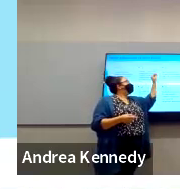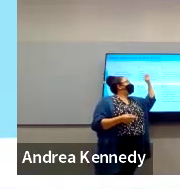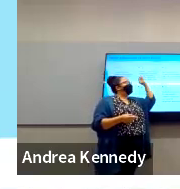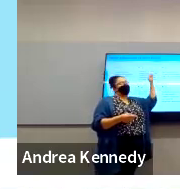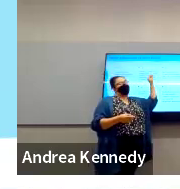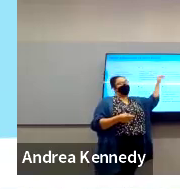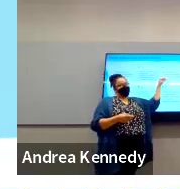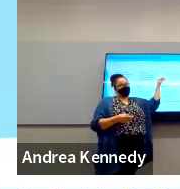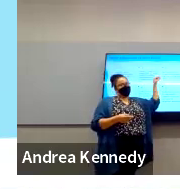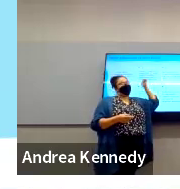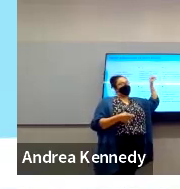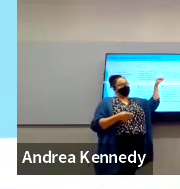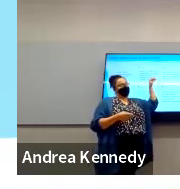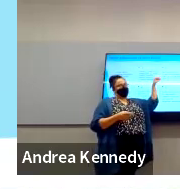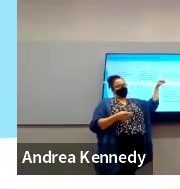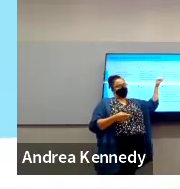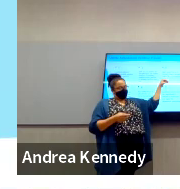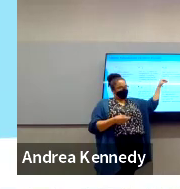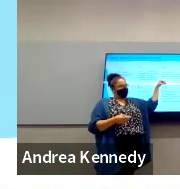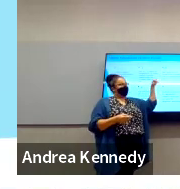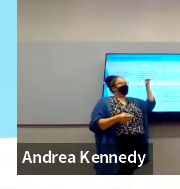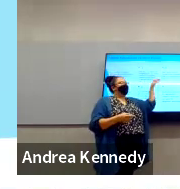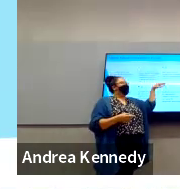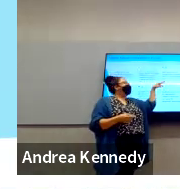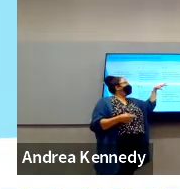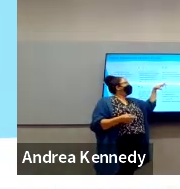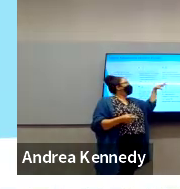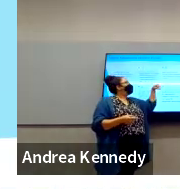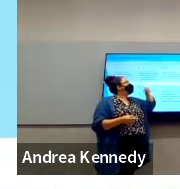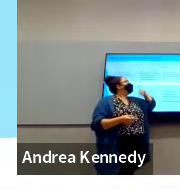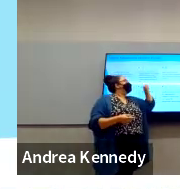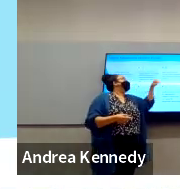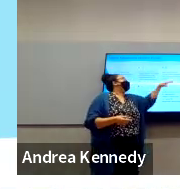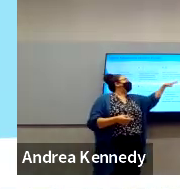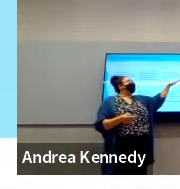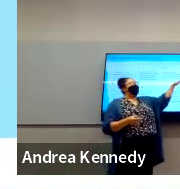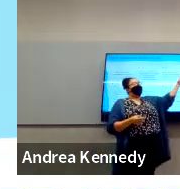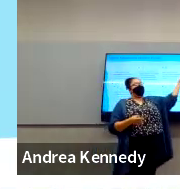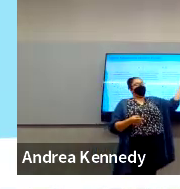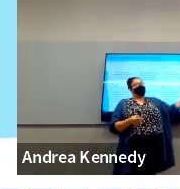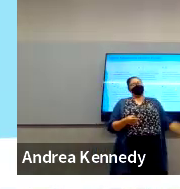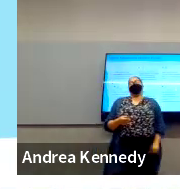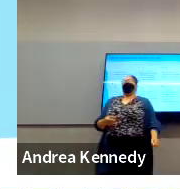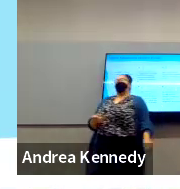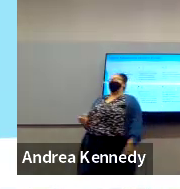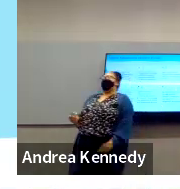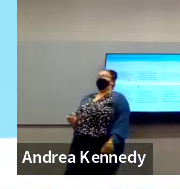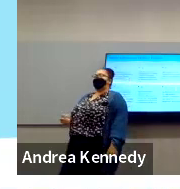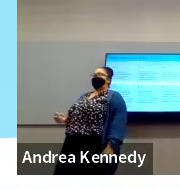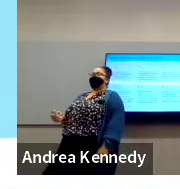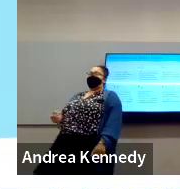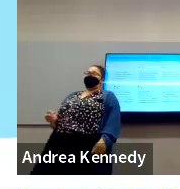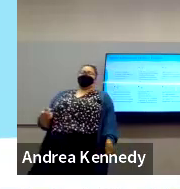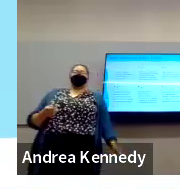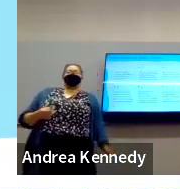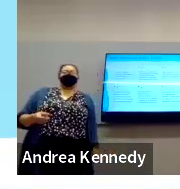staff will notice each and every tenant that is affected, and it will include a response form where the